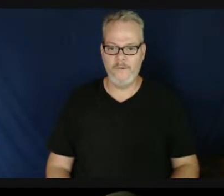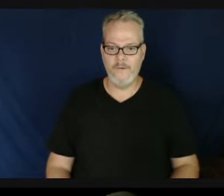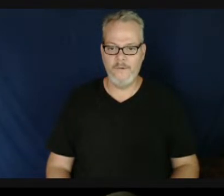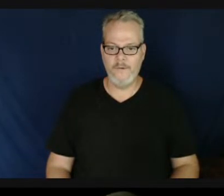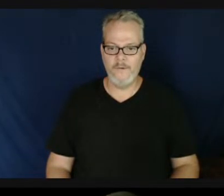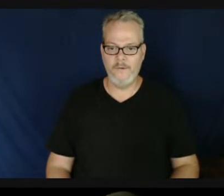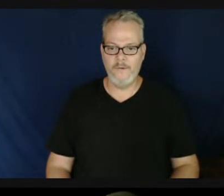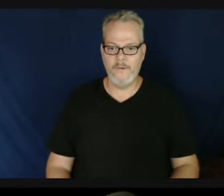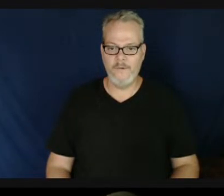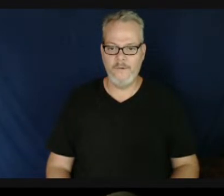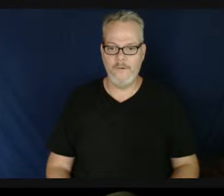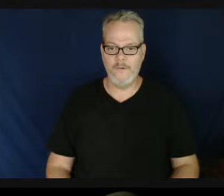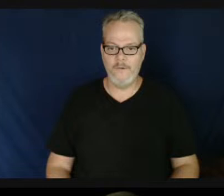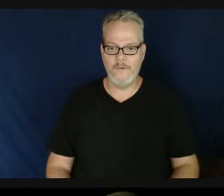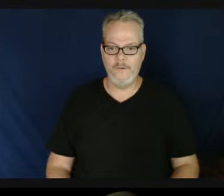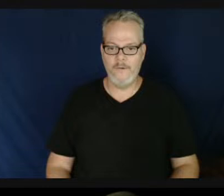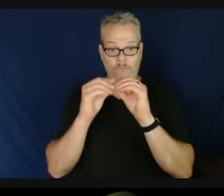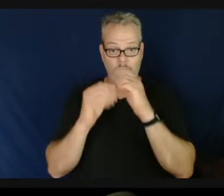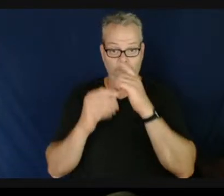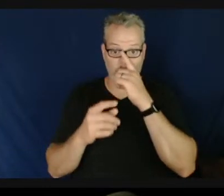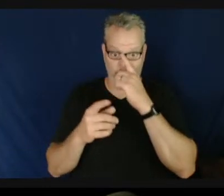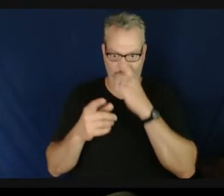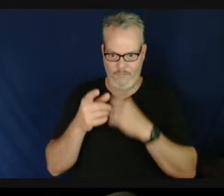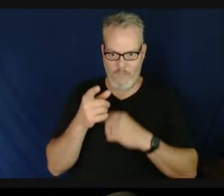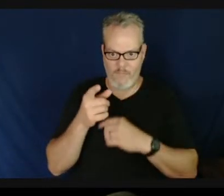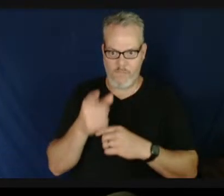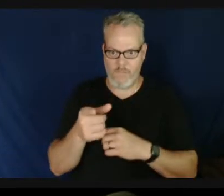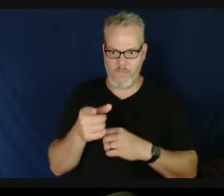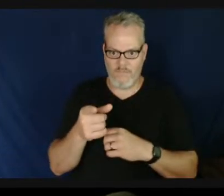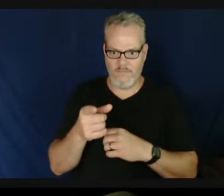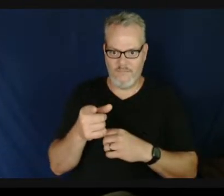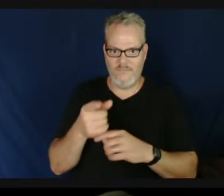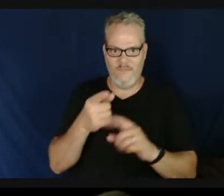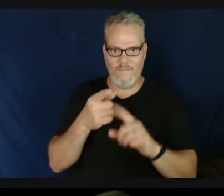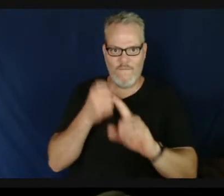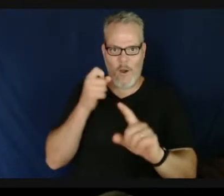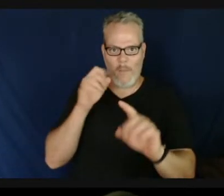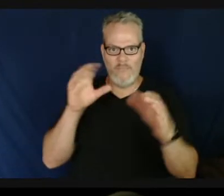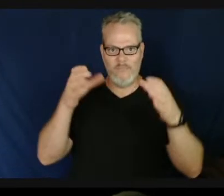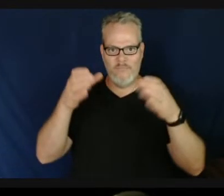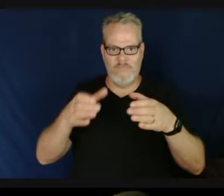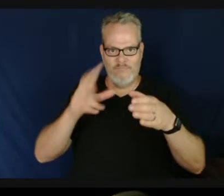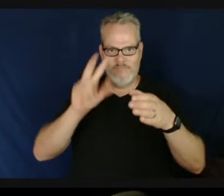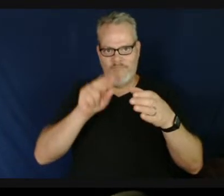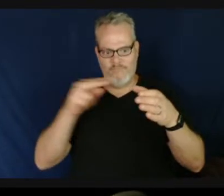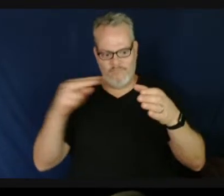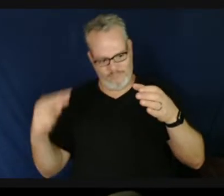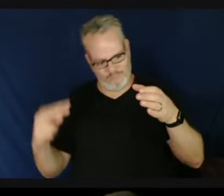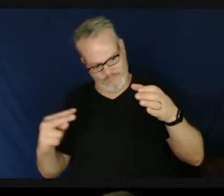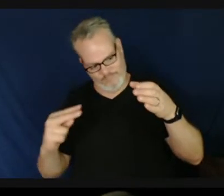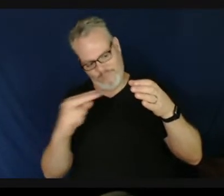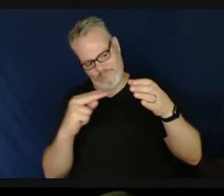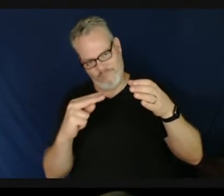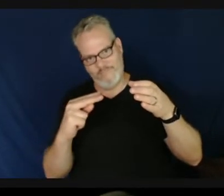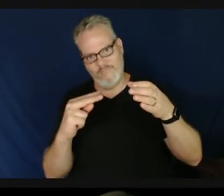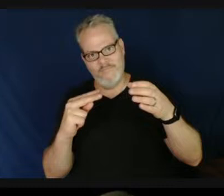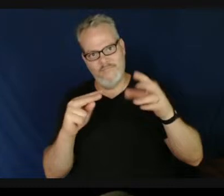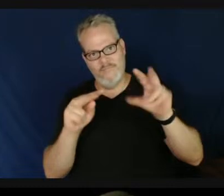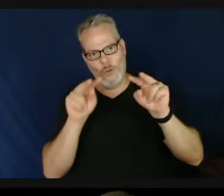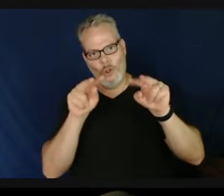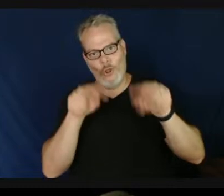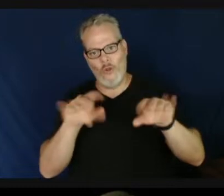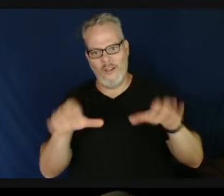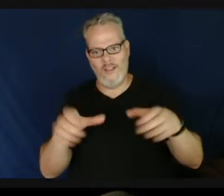And one more, and that's here from the side, from the actual rim, looking at the craters.